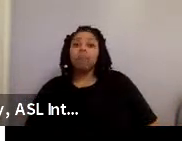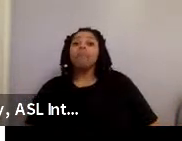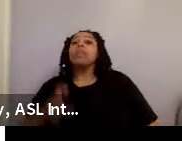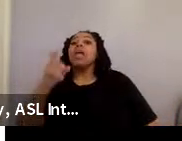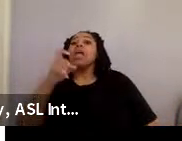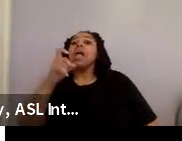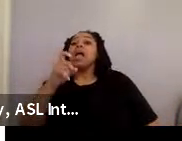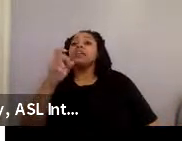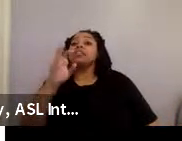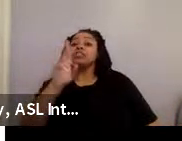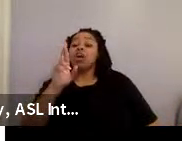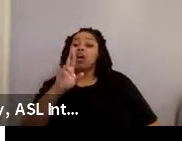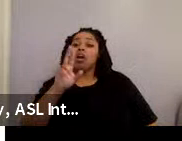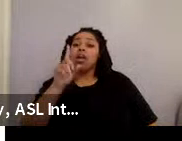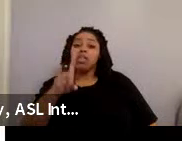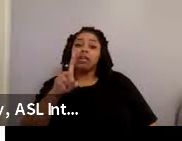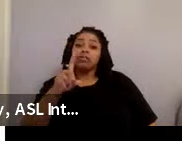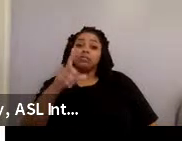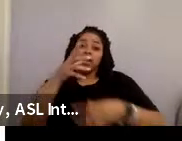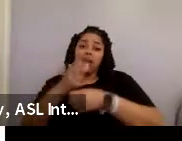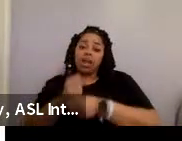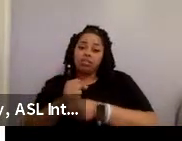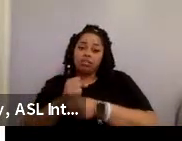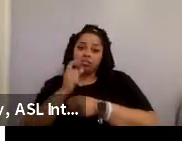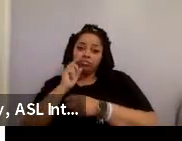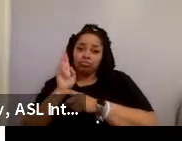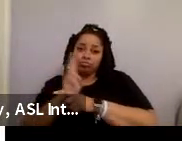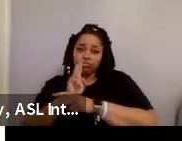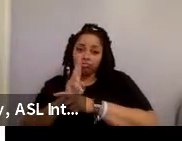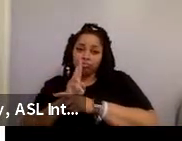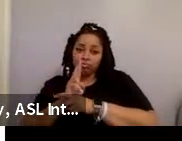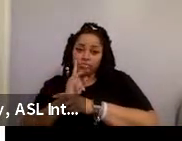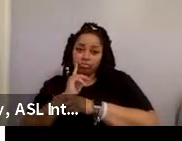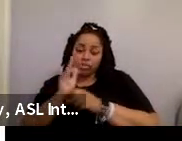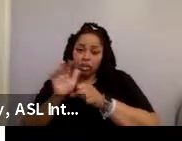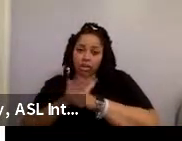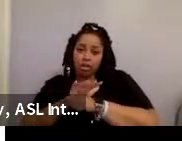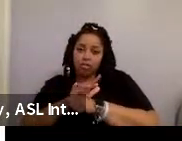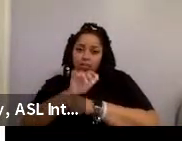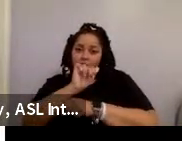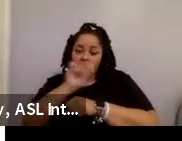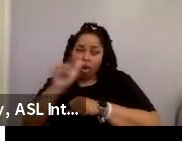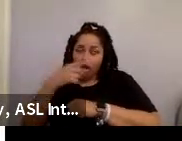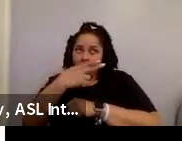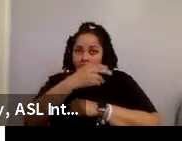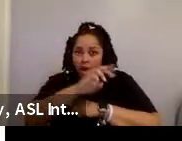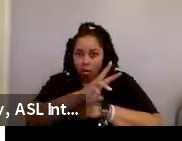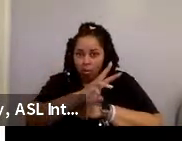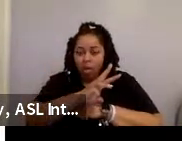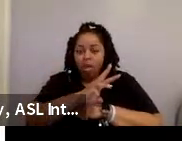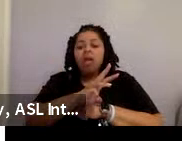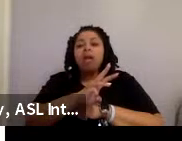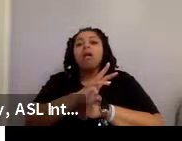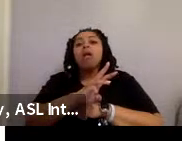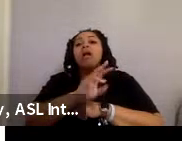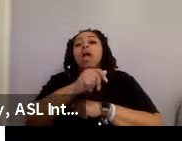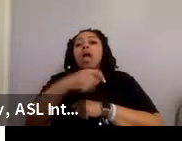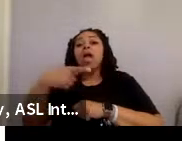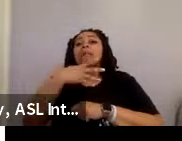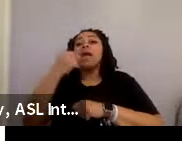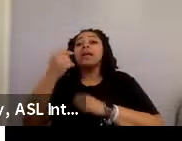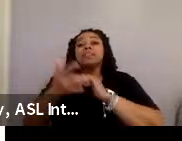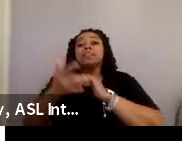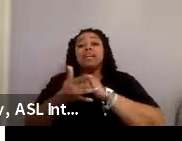XR is an acronym used to cover all of the hardware, applications, and